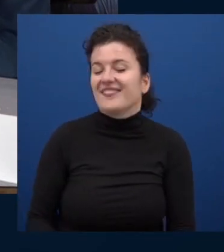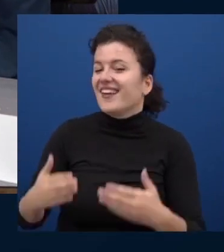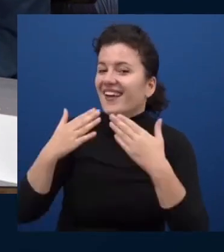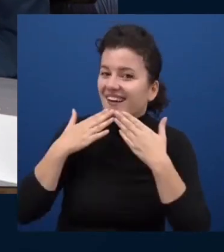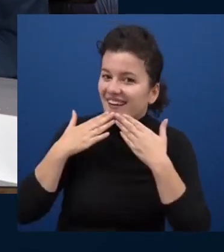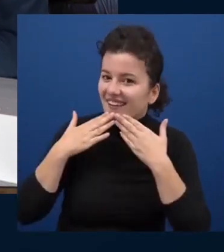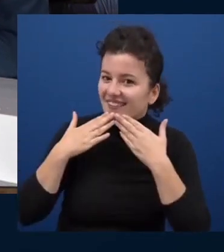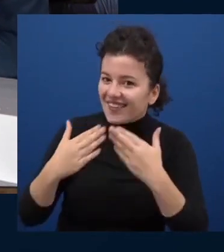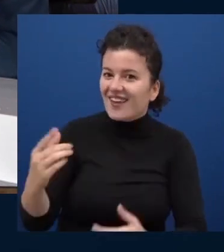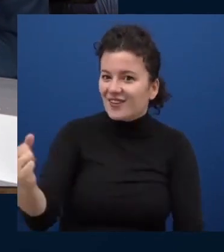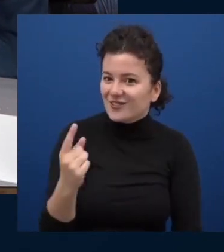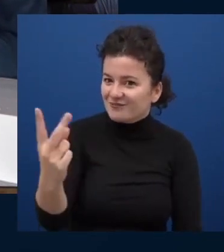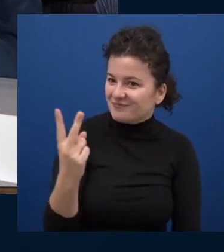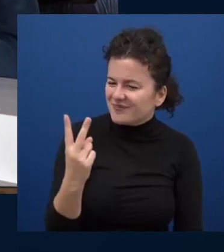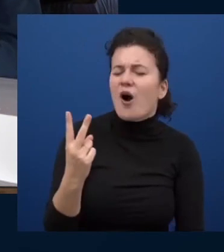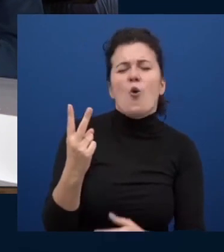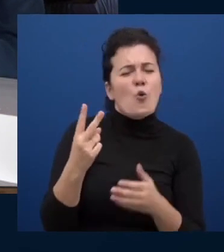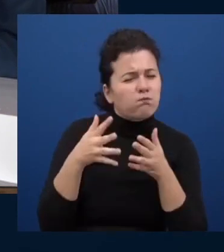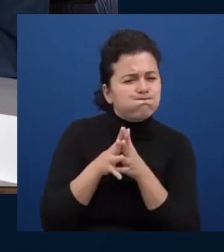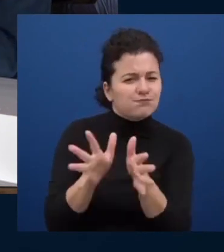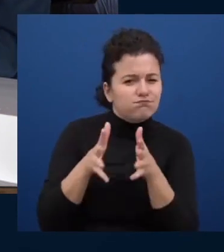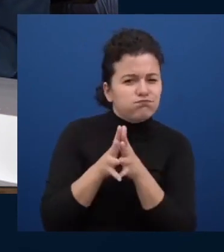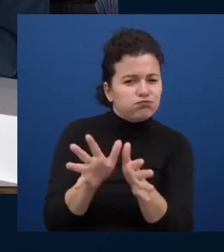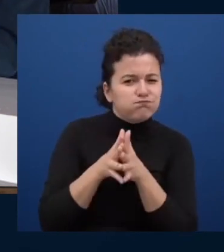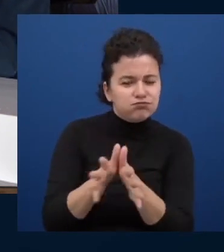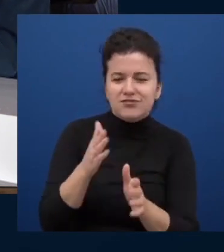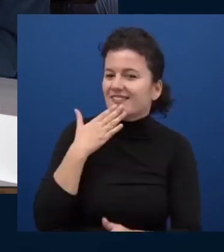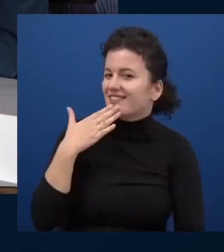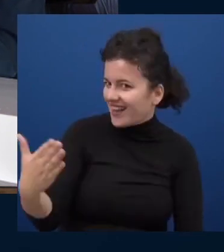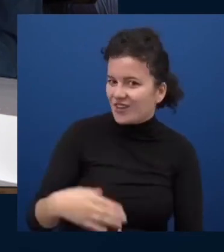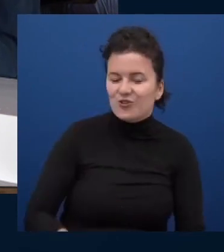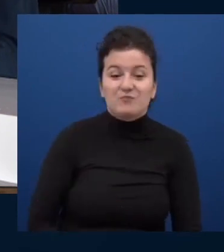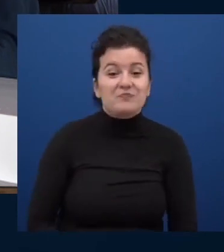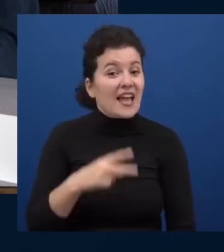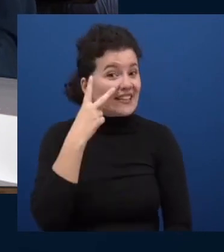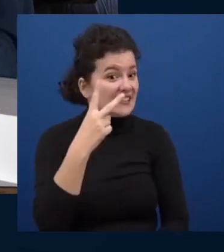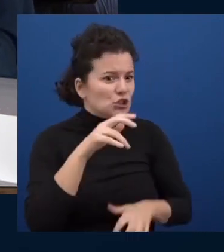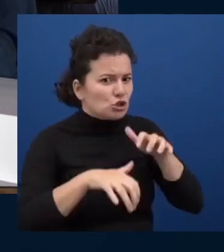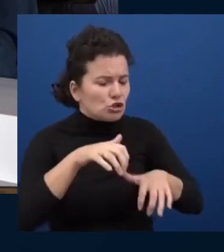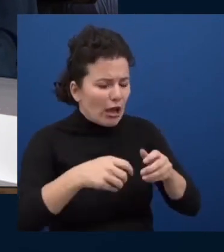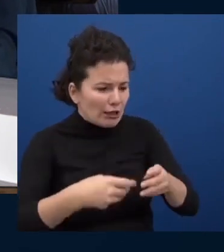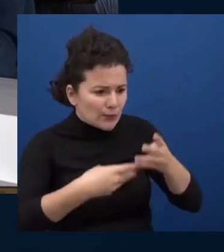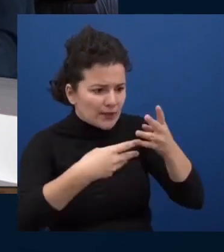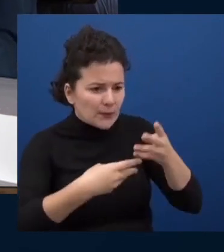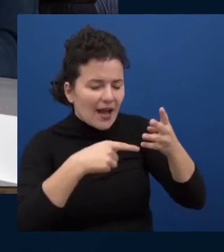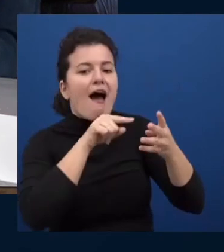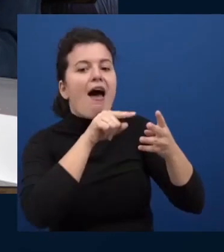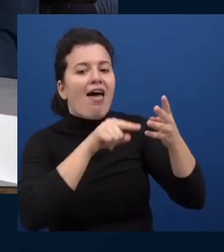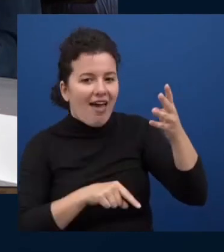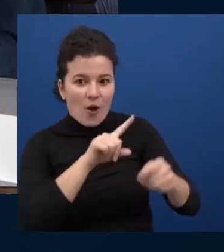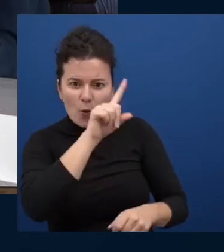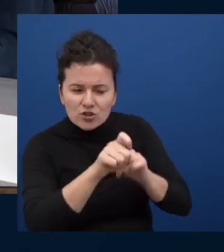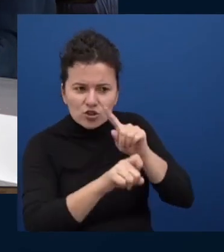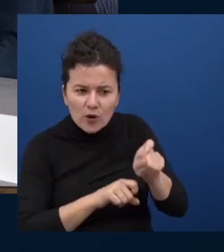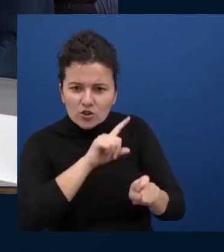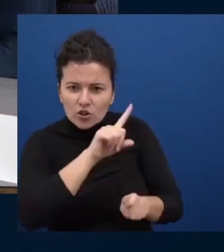this all to us. There are quite a few questions in the chat. A lot of positive things for what you guys are doing, but